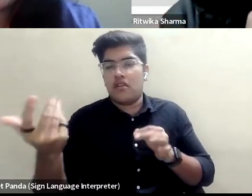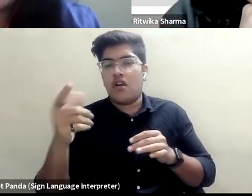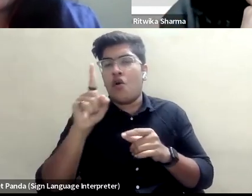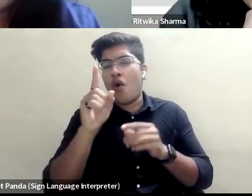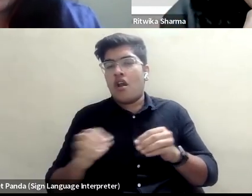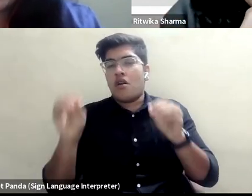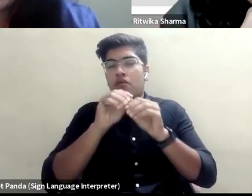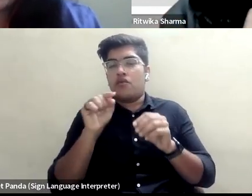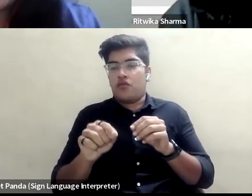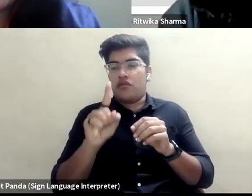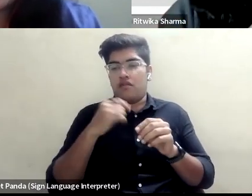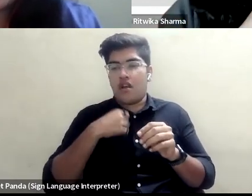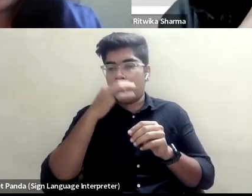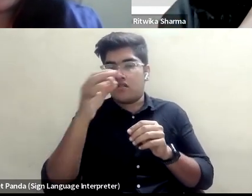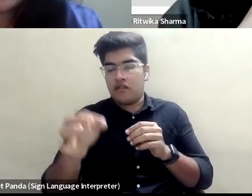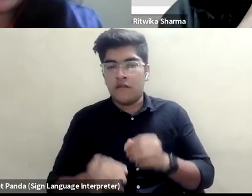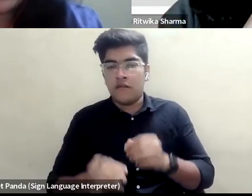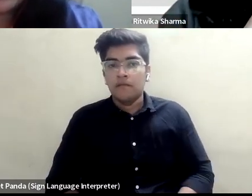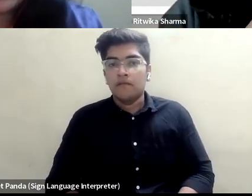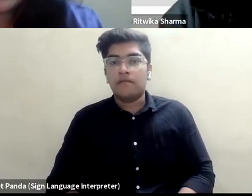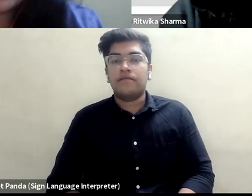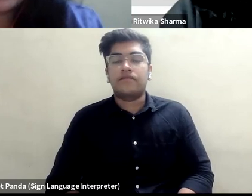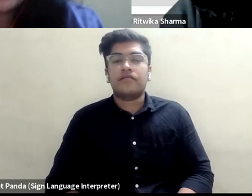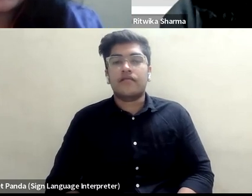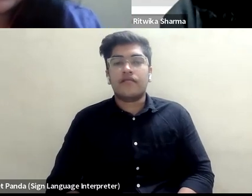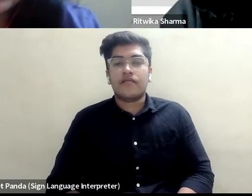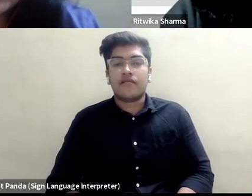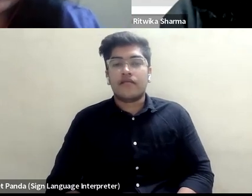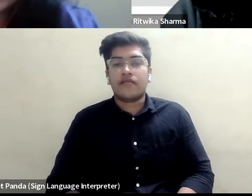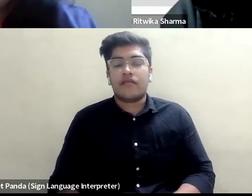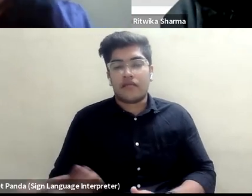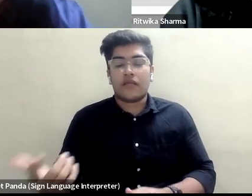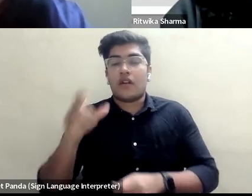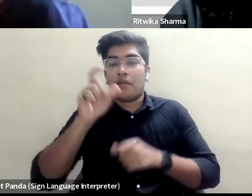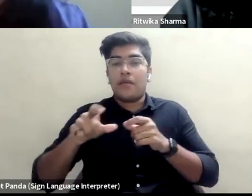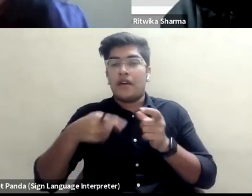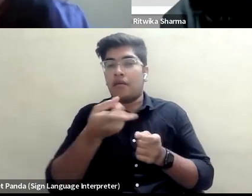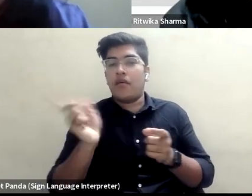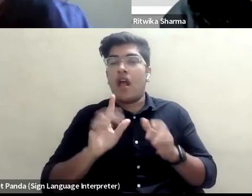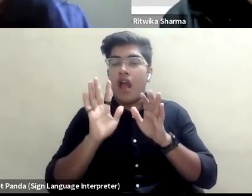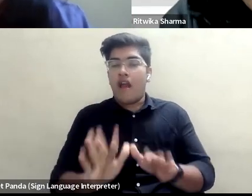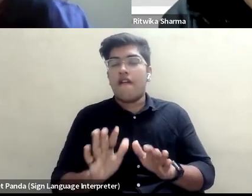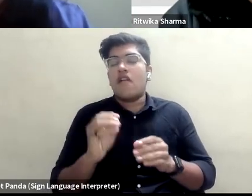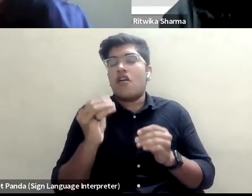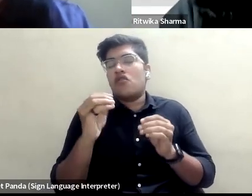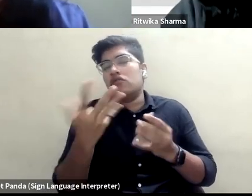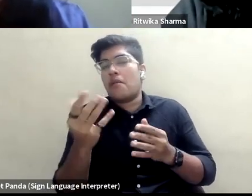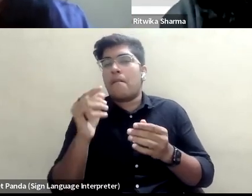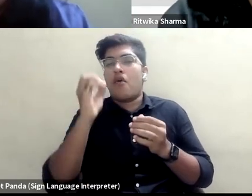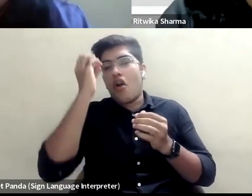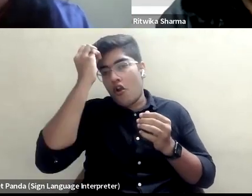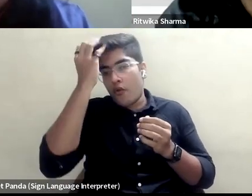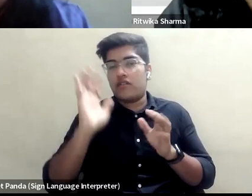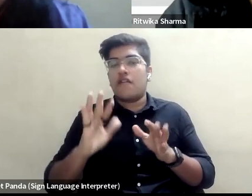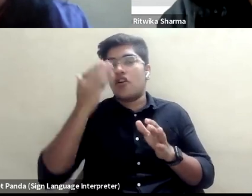You've already spoken about this, about the fact that citizens do have a certain level of awareness about the Constitution,